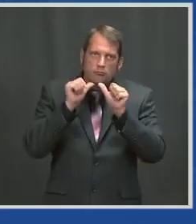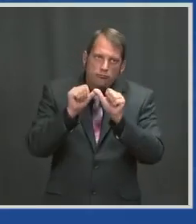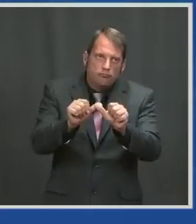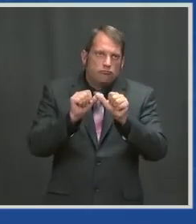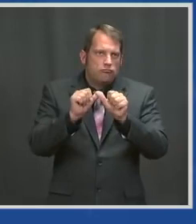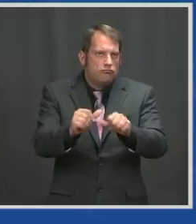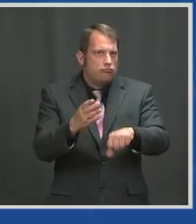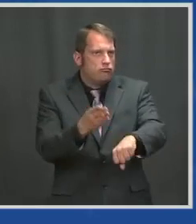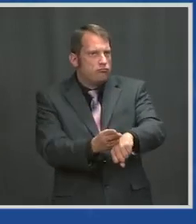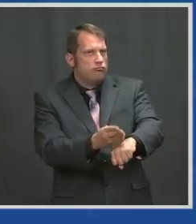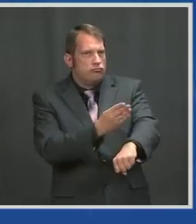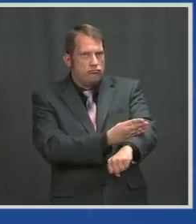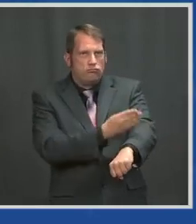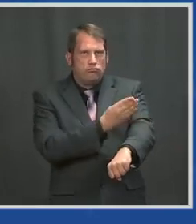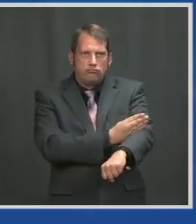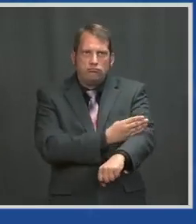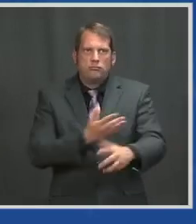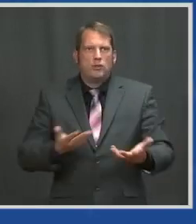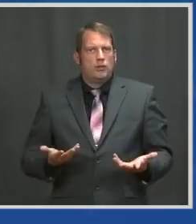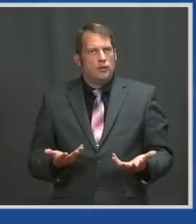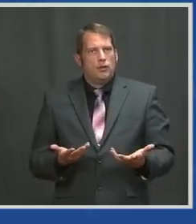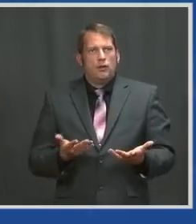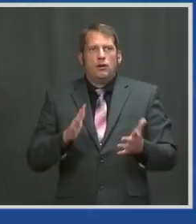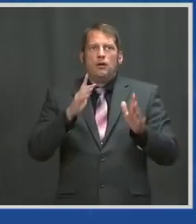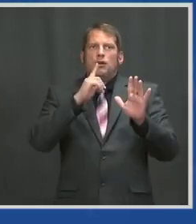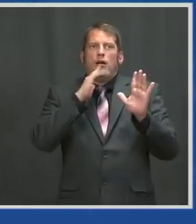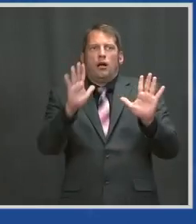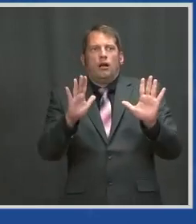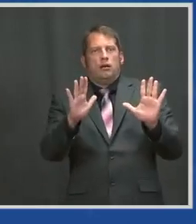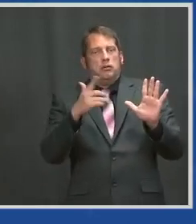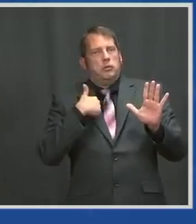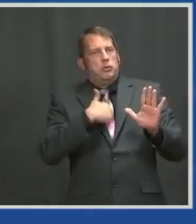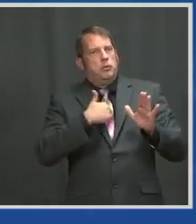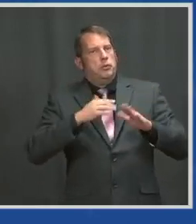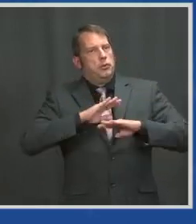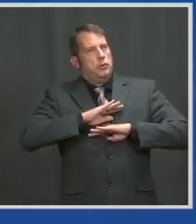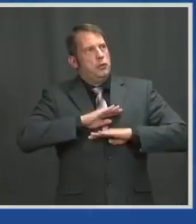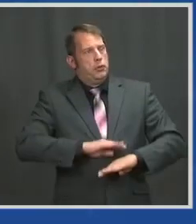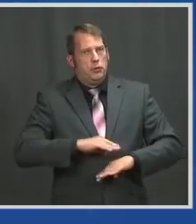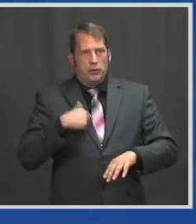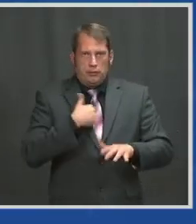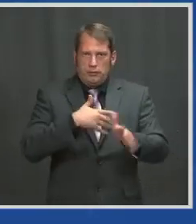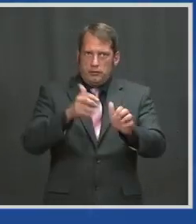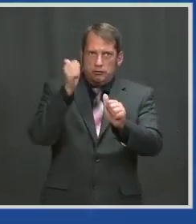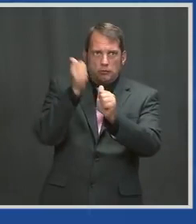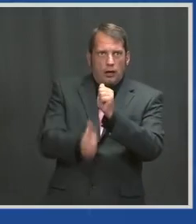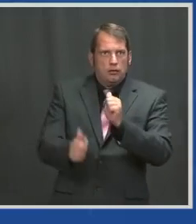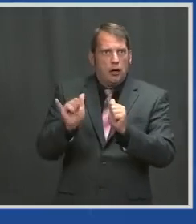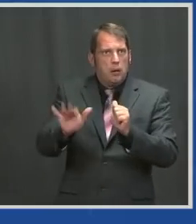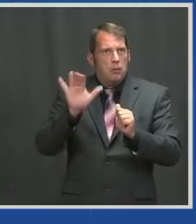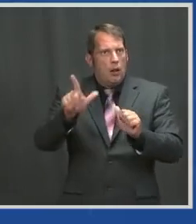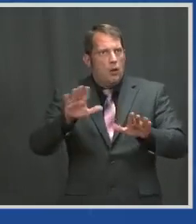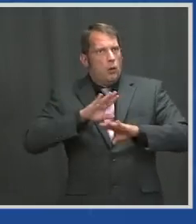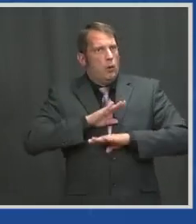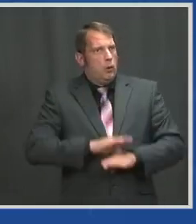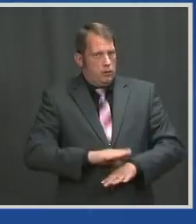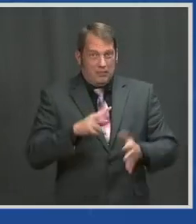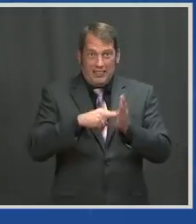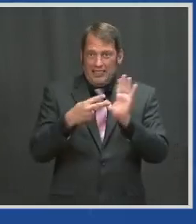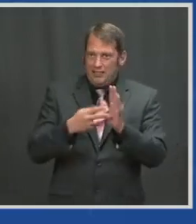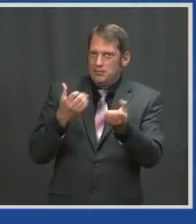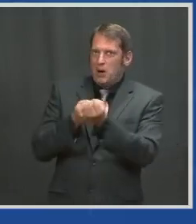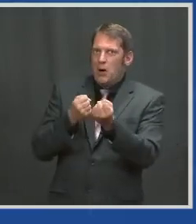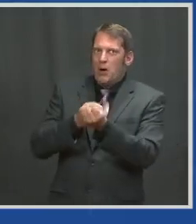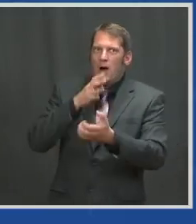passed the American Rescue Plan. Help is here, and more help is on the way, and more help is needed.